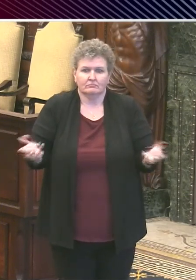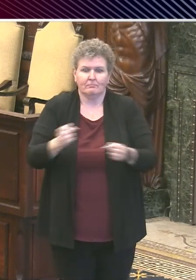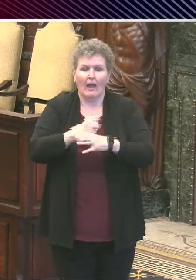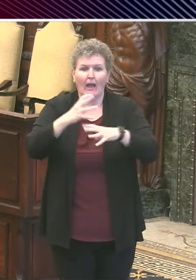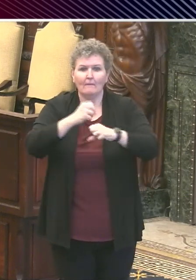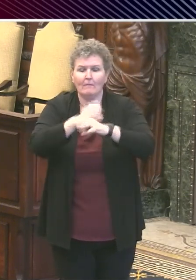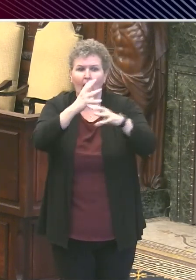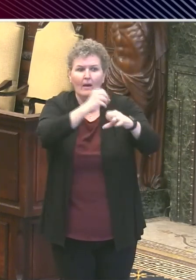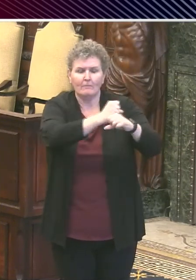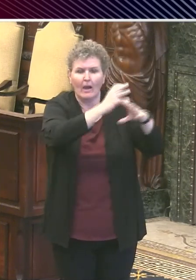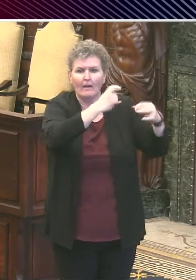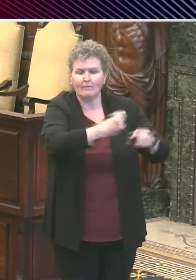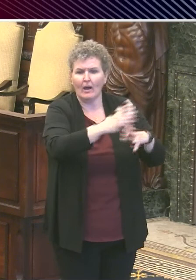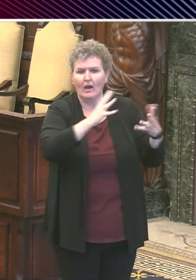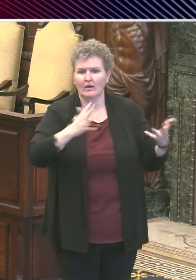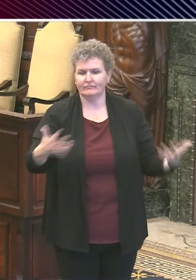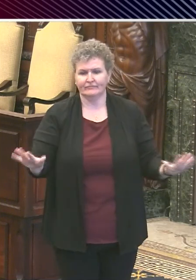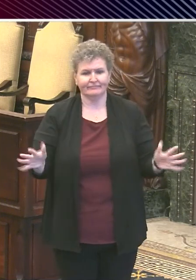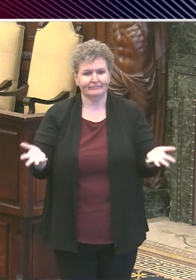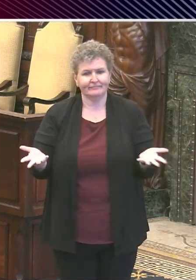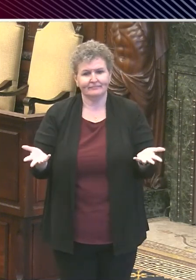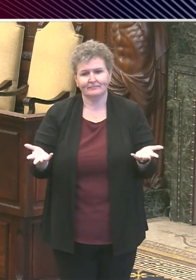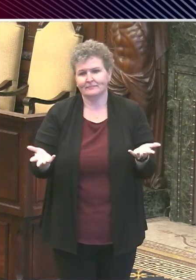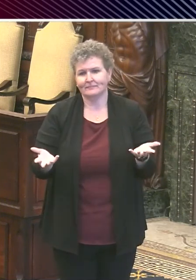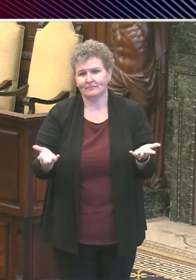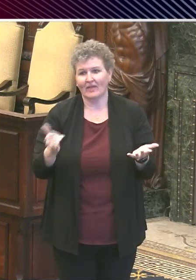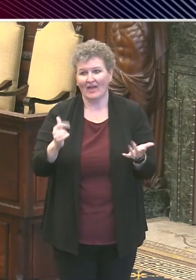of firepower. I think the state